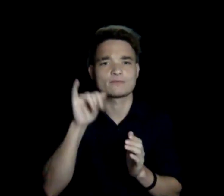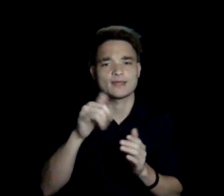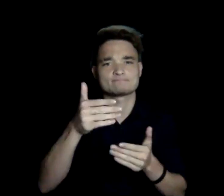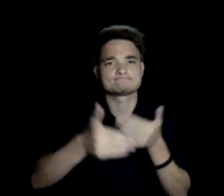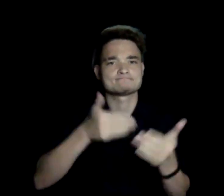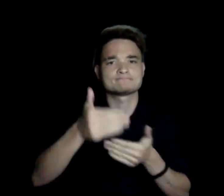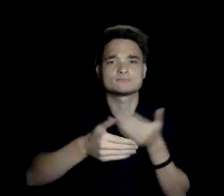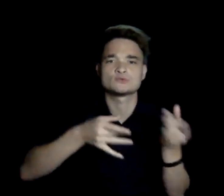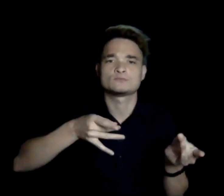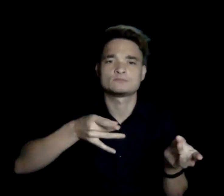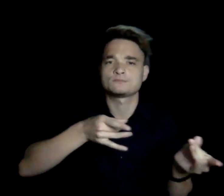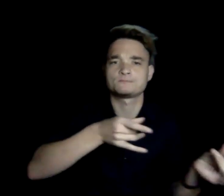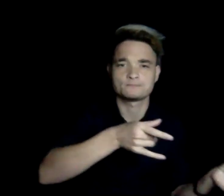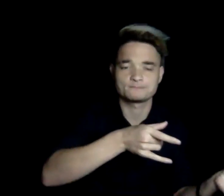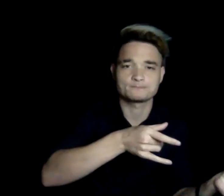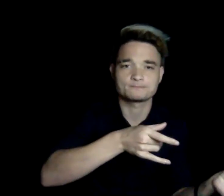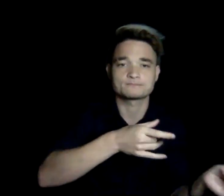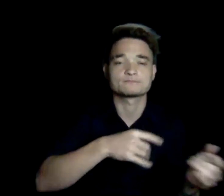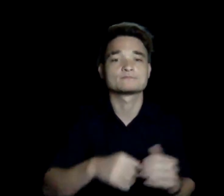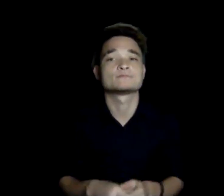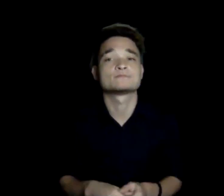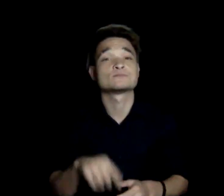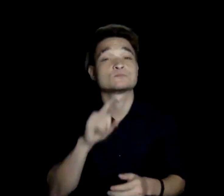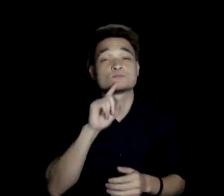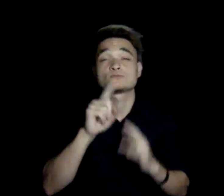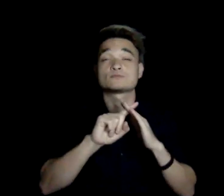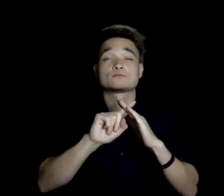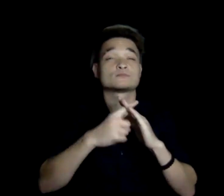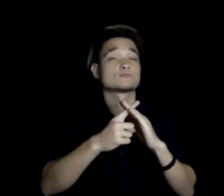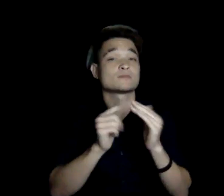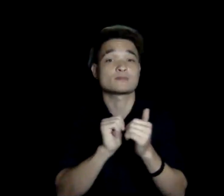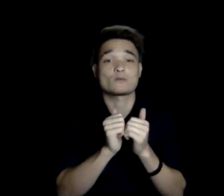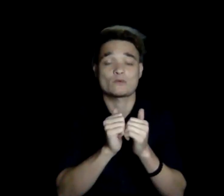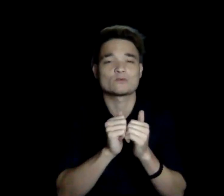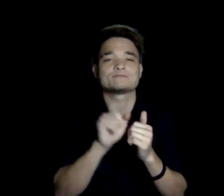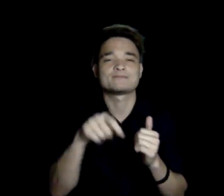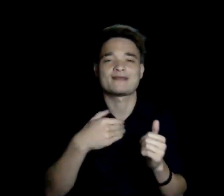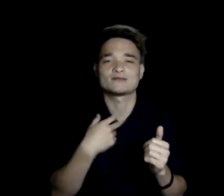There are different requirements for that process to go smoothly.